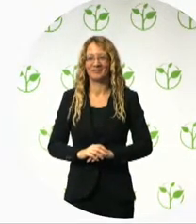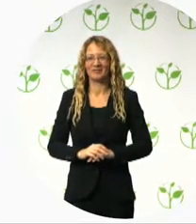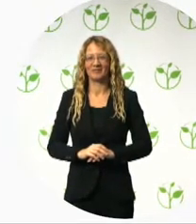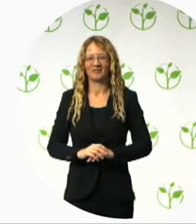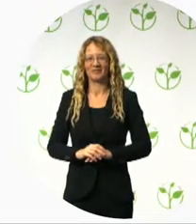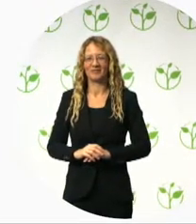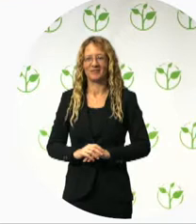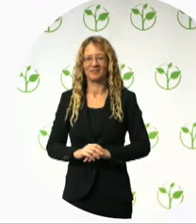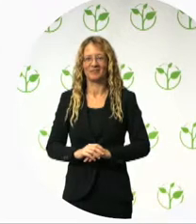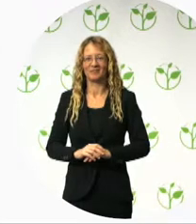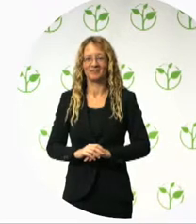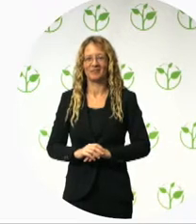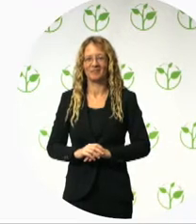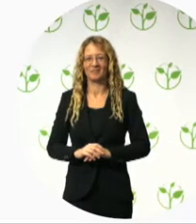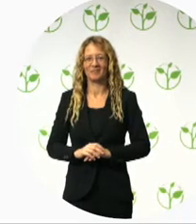How does it click?